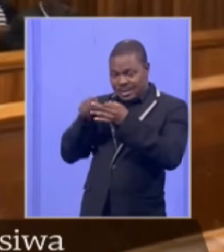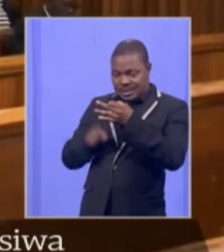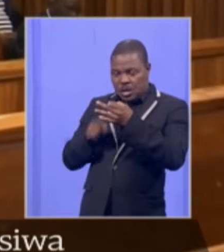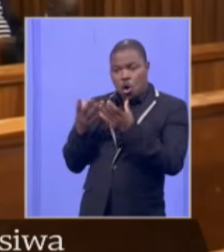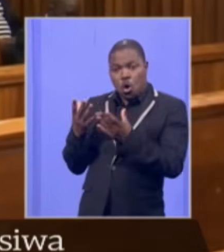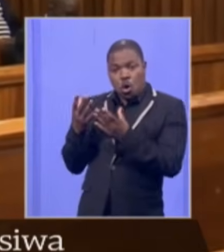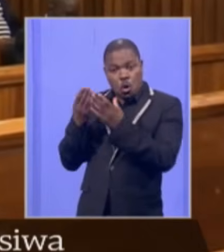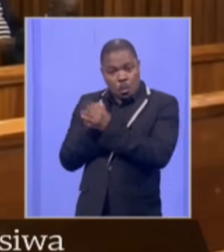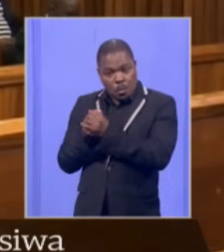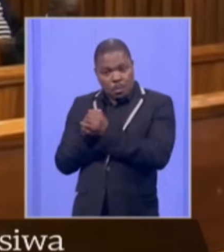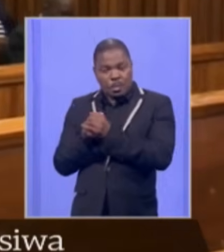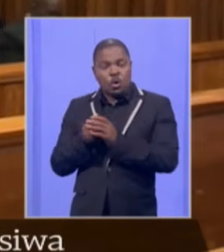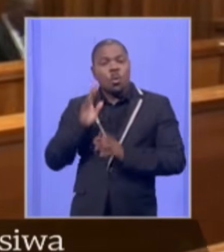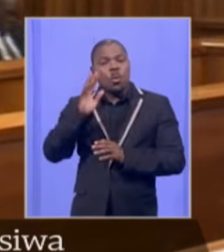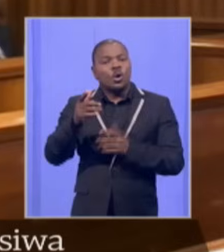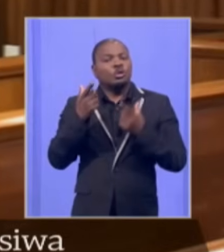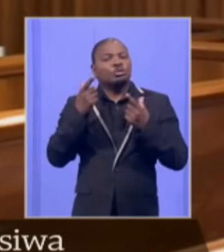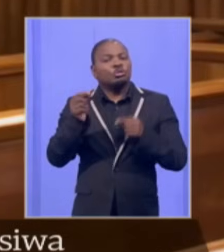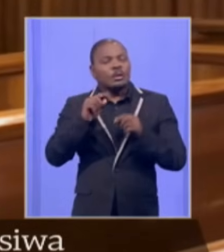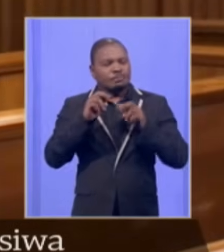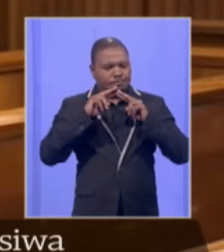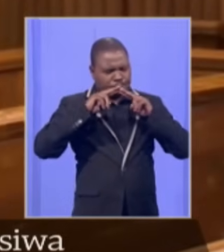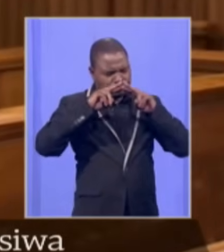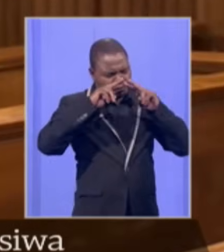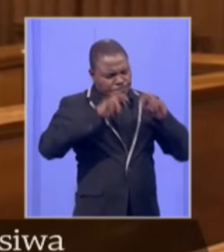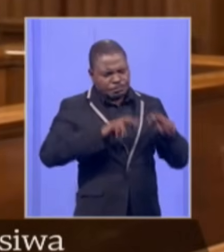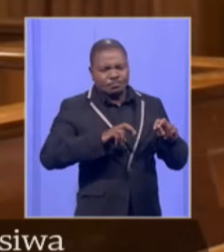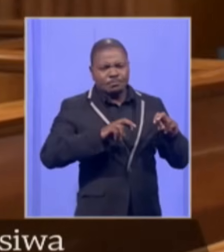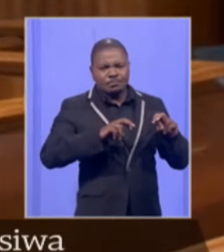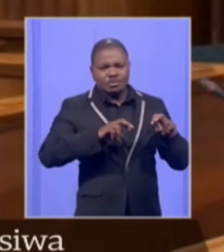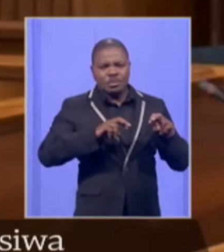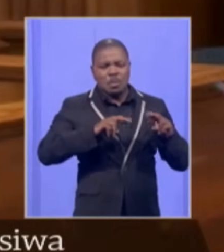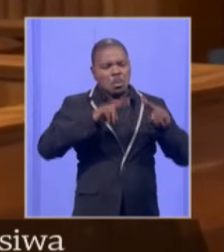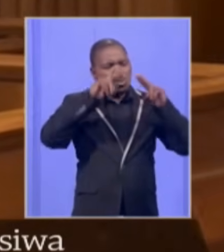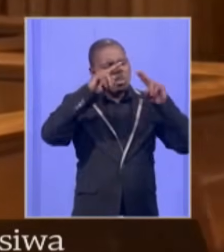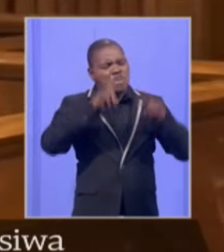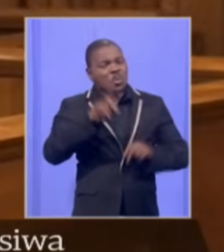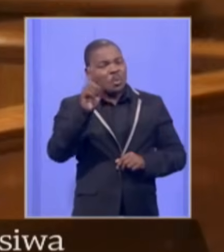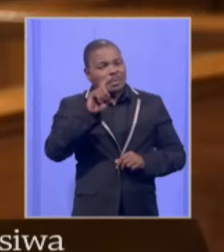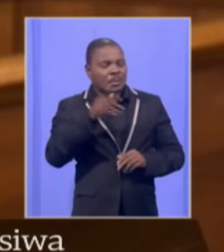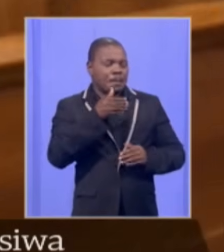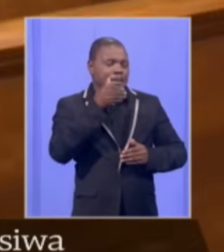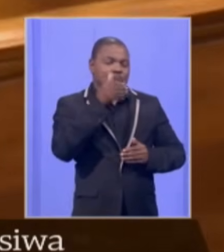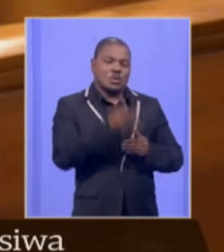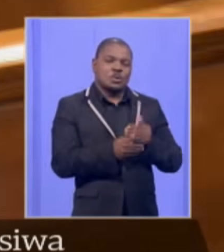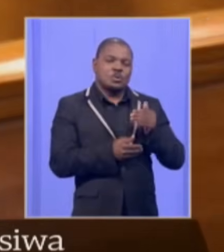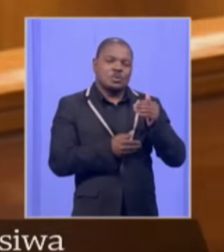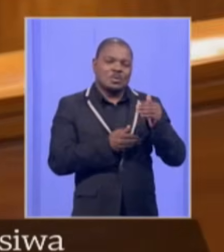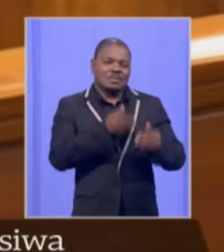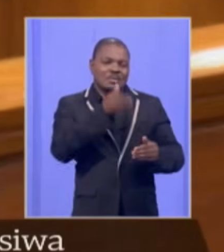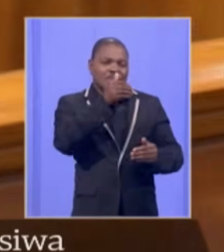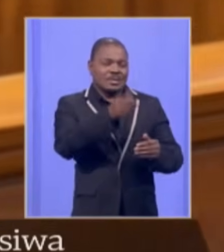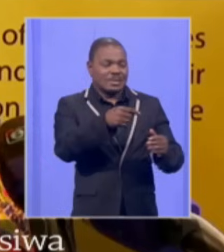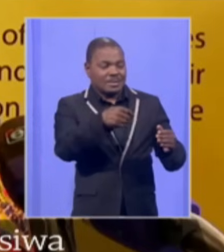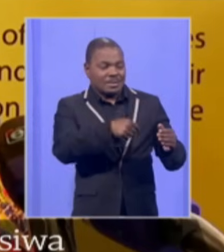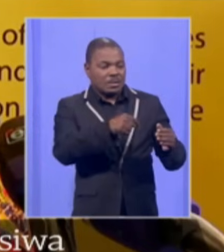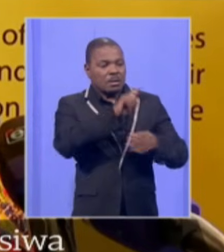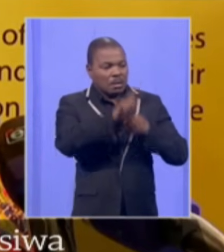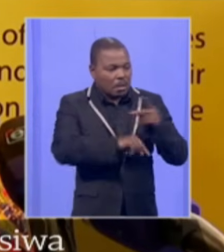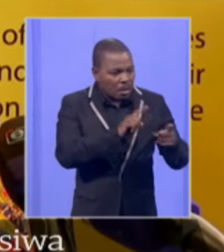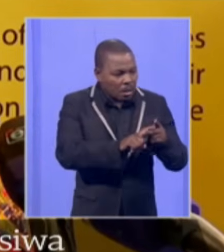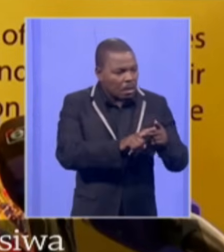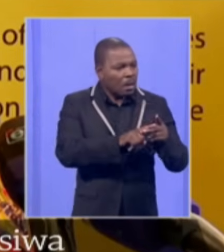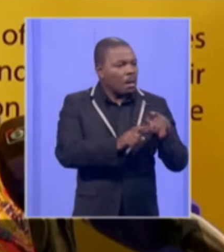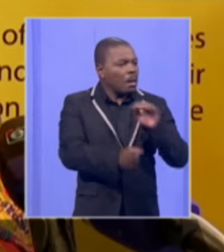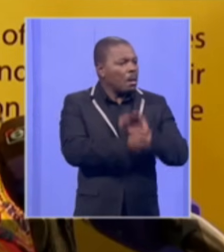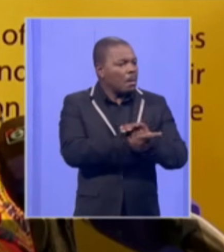jointly conduct an inquiry into the processes that led to the